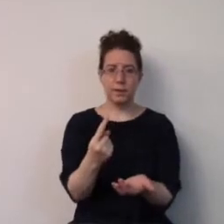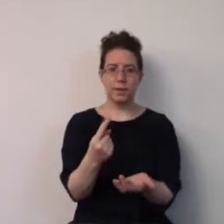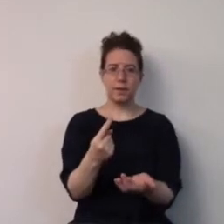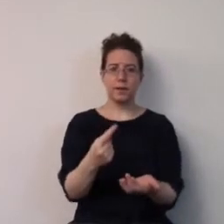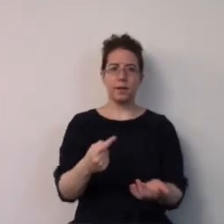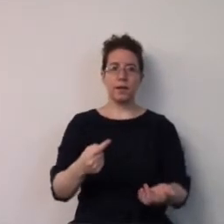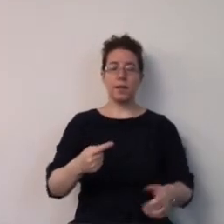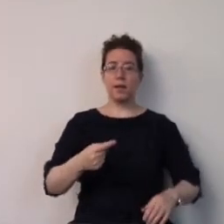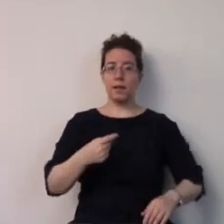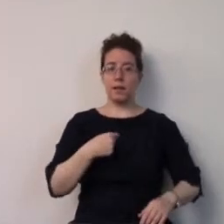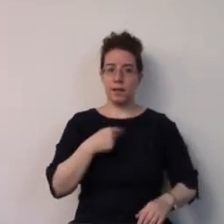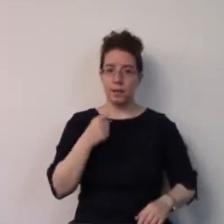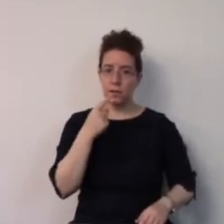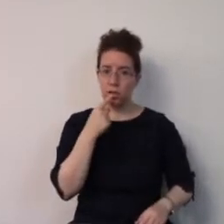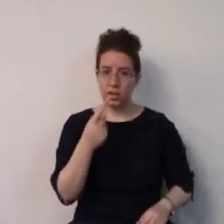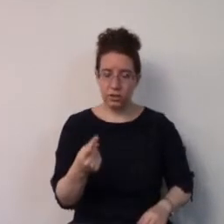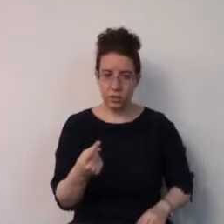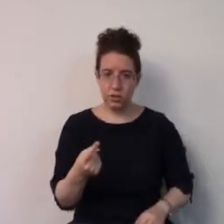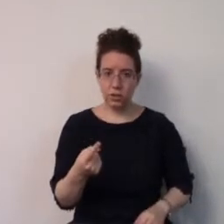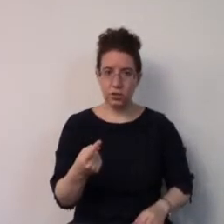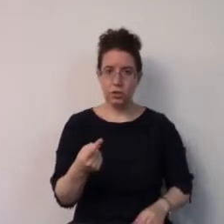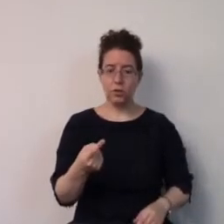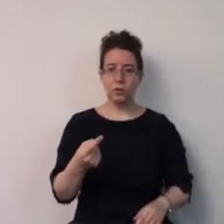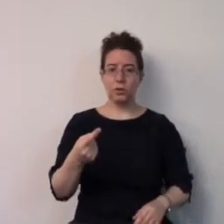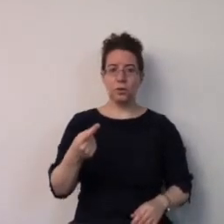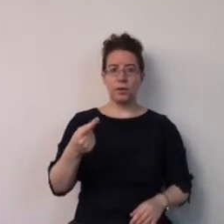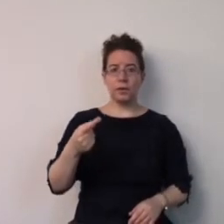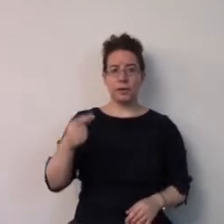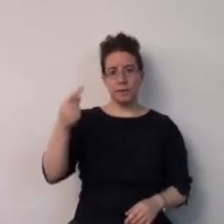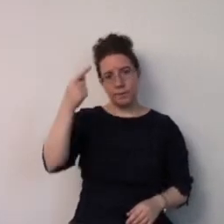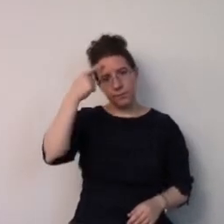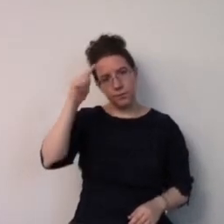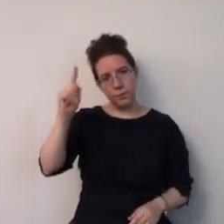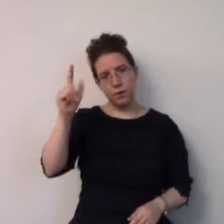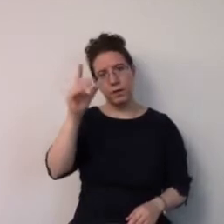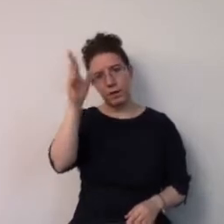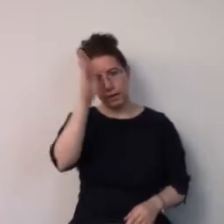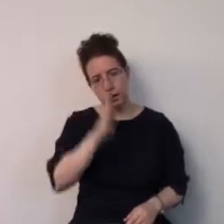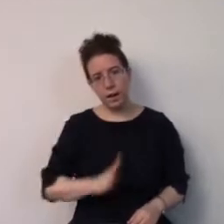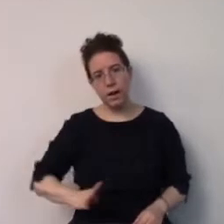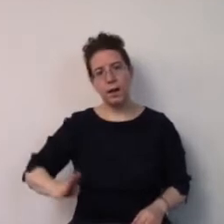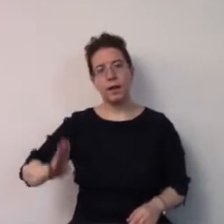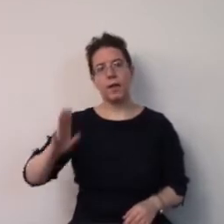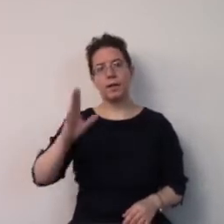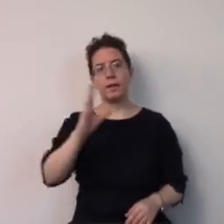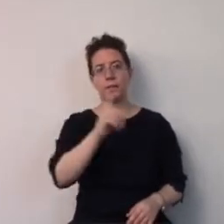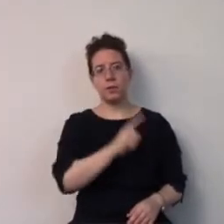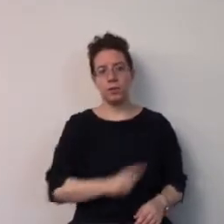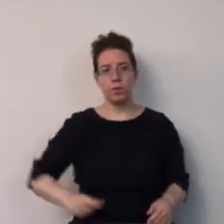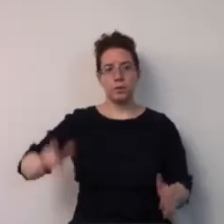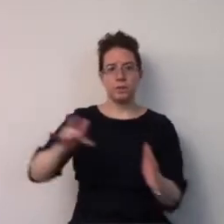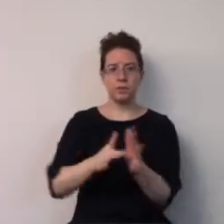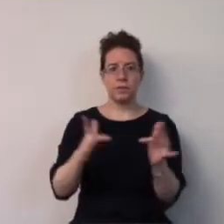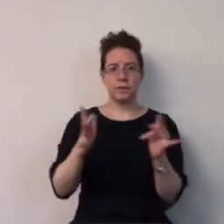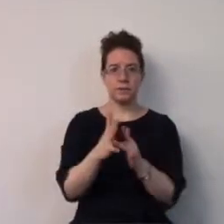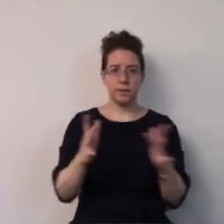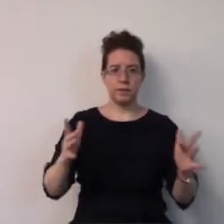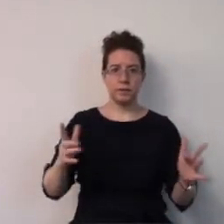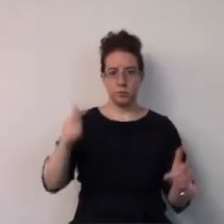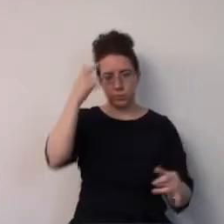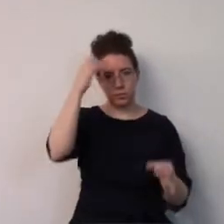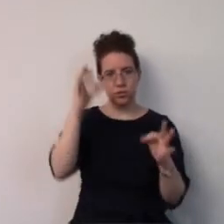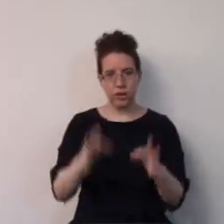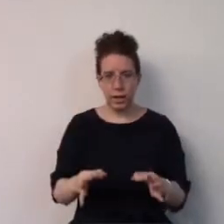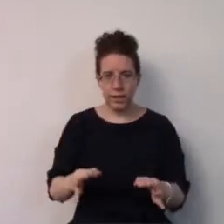shall judge the quick and the dead at his appearing in his kingdom. Preach the word, be instant in season and out of